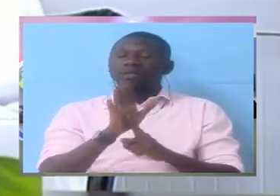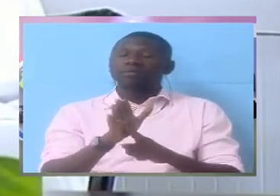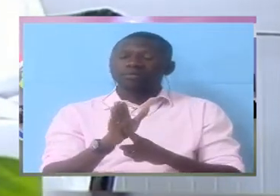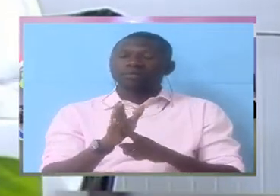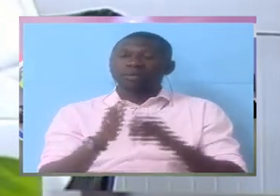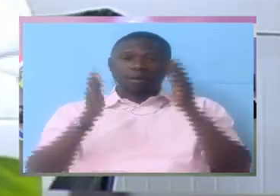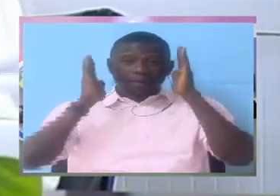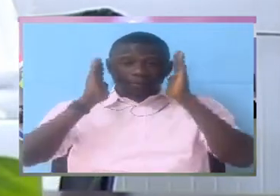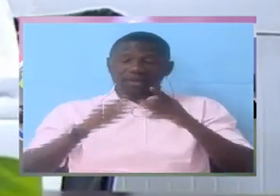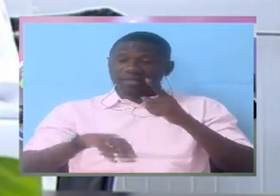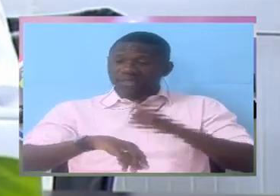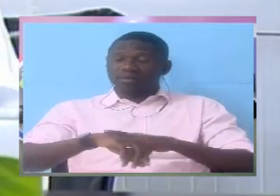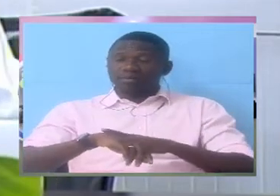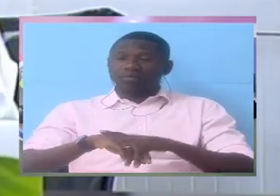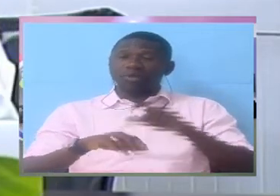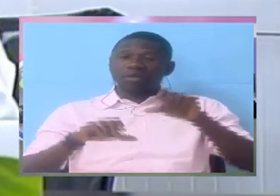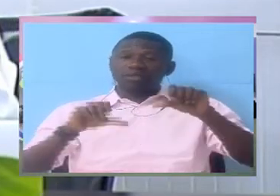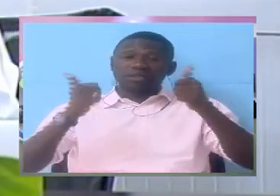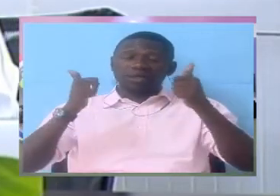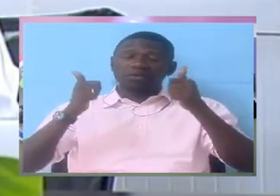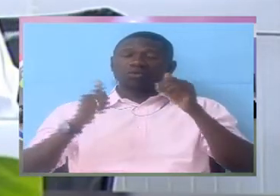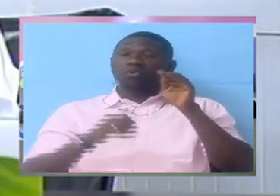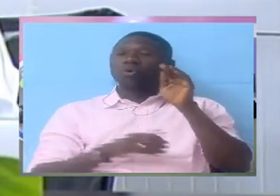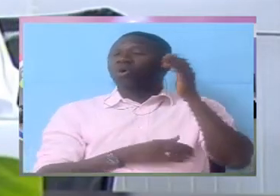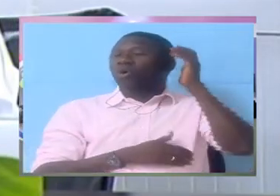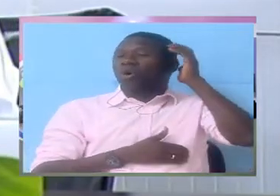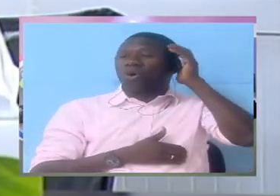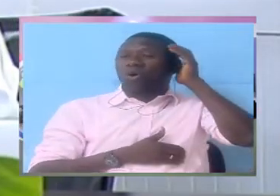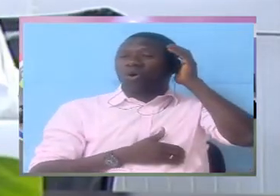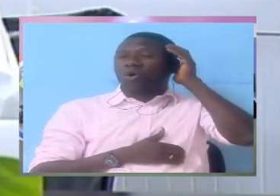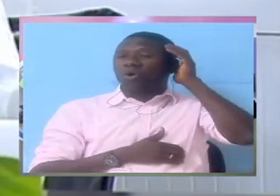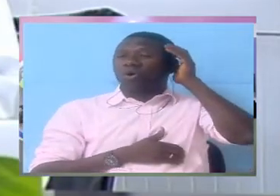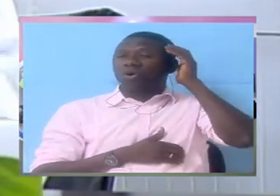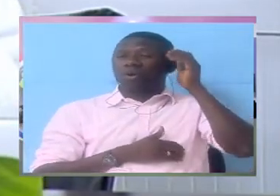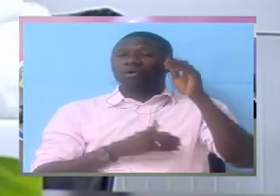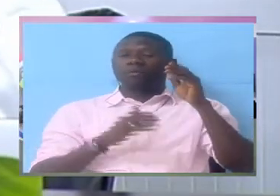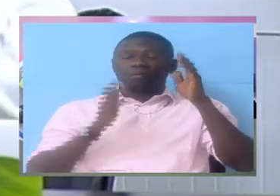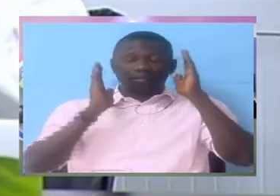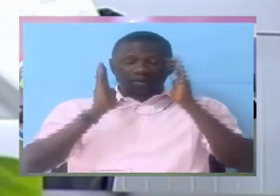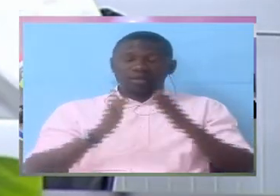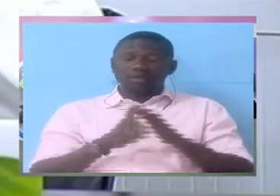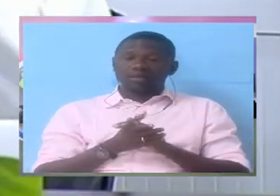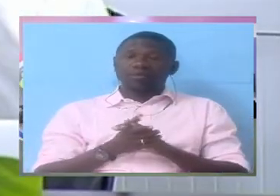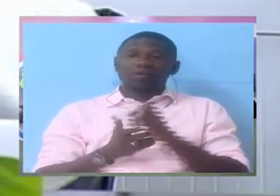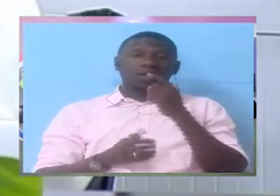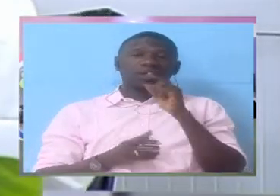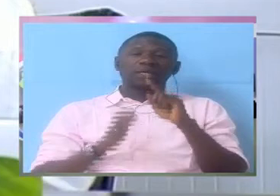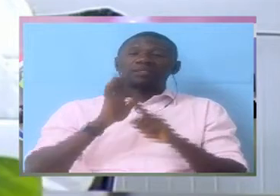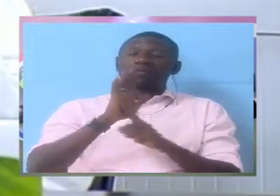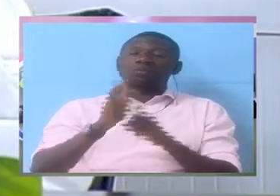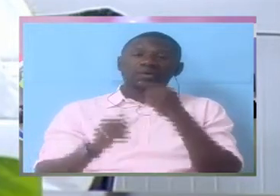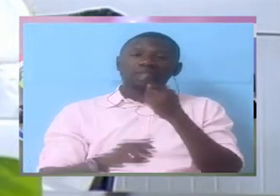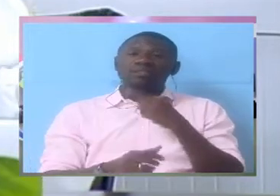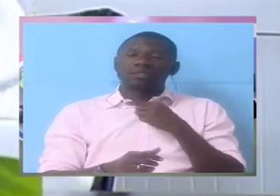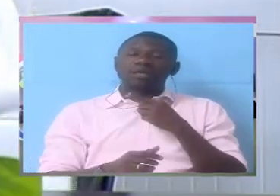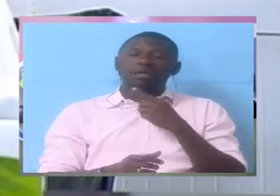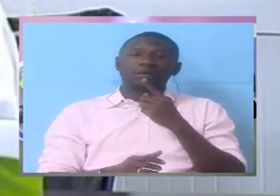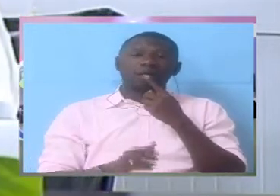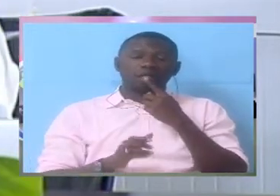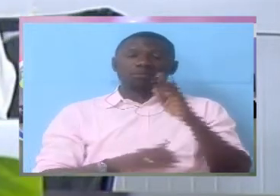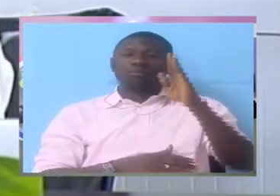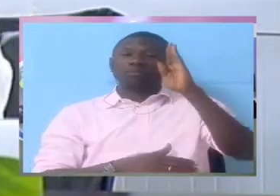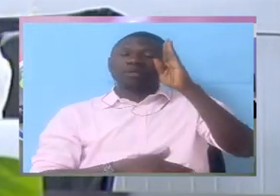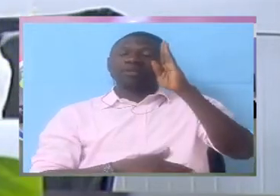when they start to call the prayers, when they say Ashhadu anna Muhammad Rasulullah,